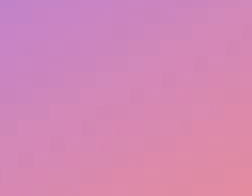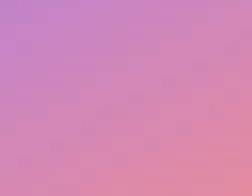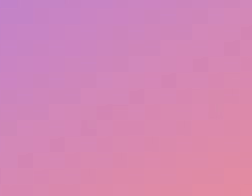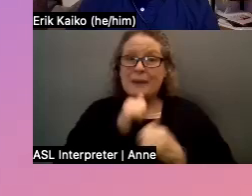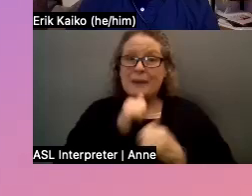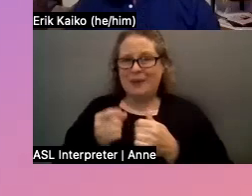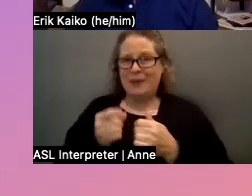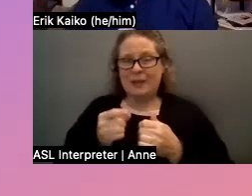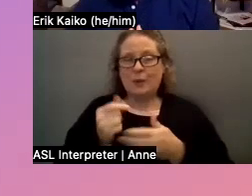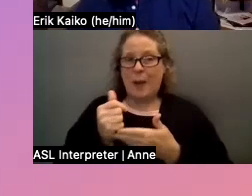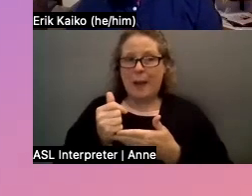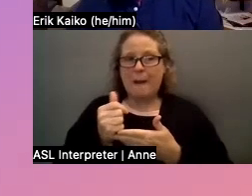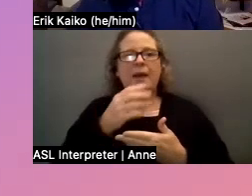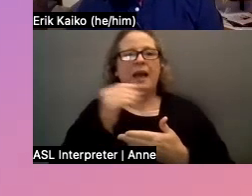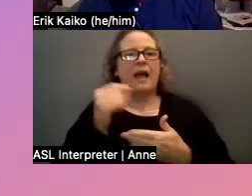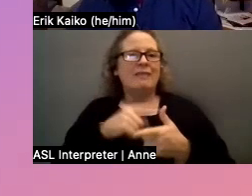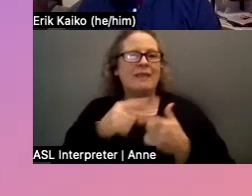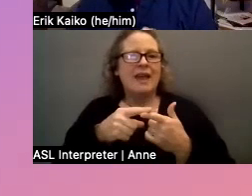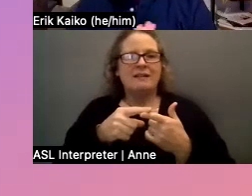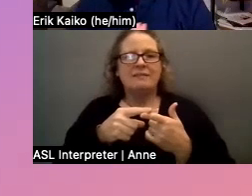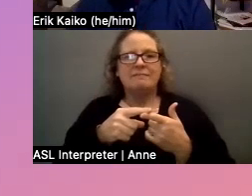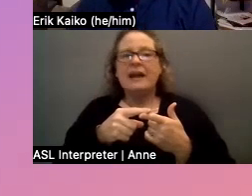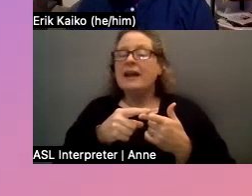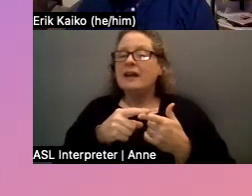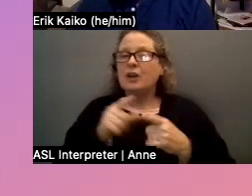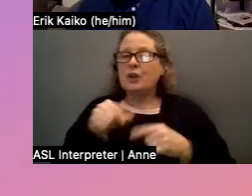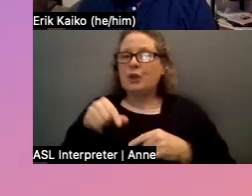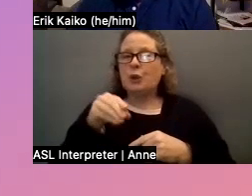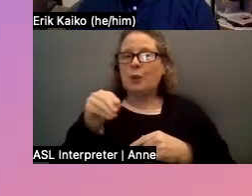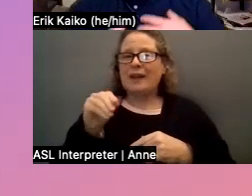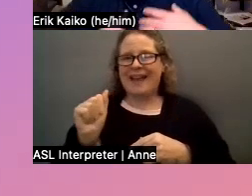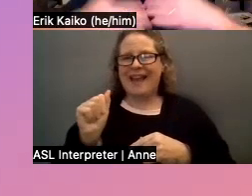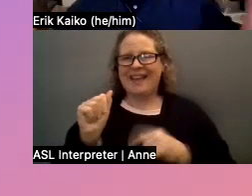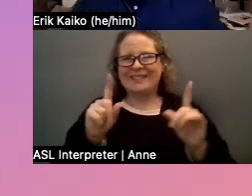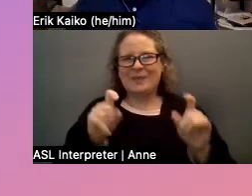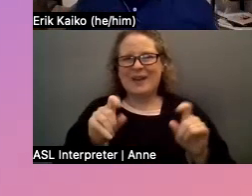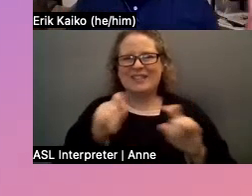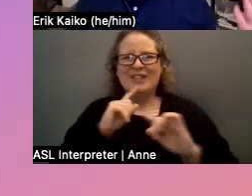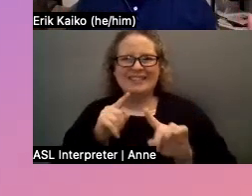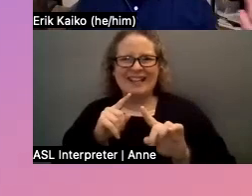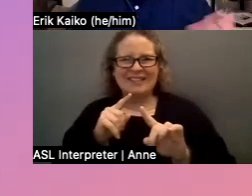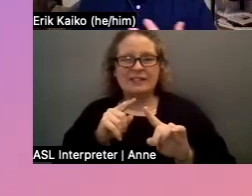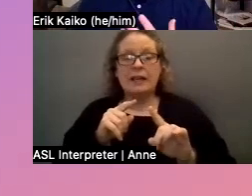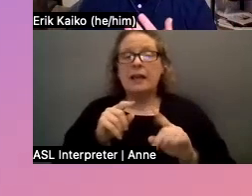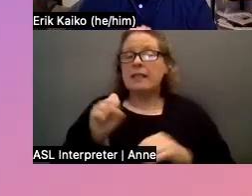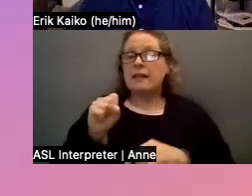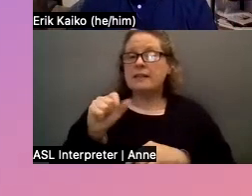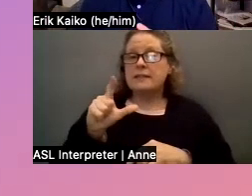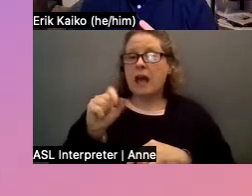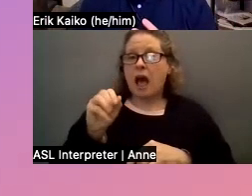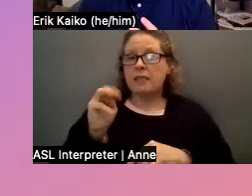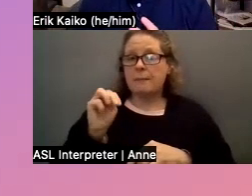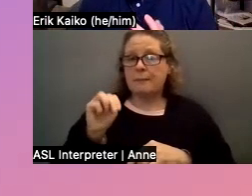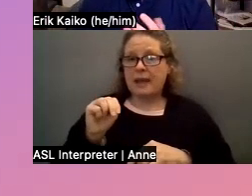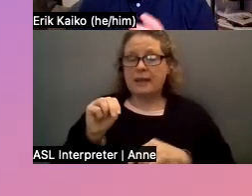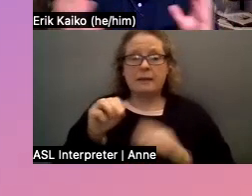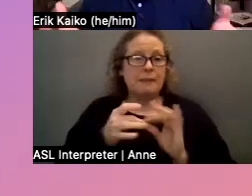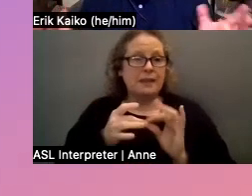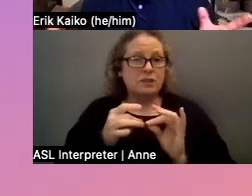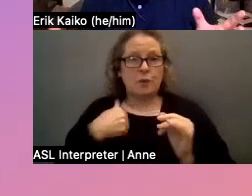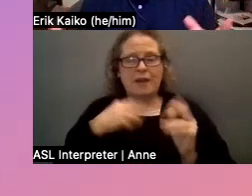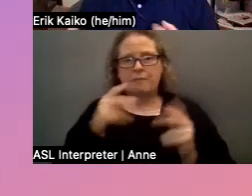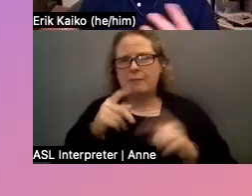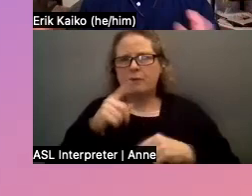Q&A. As Solomon mentioned, we have people here kind of from organizations across the board. I know many of you are